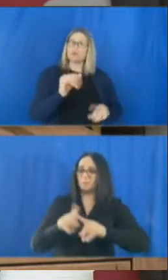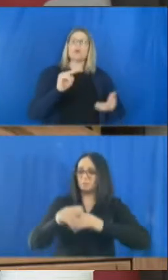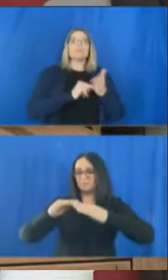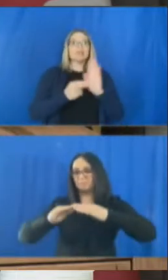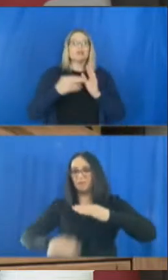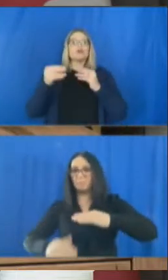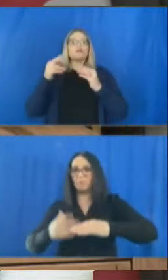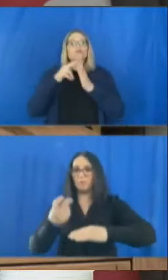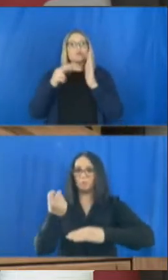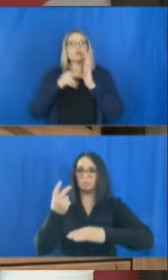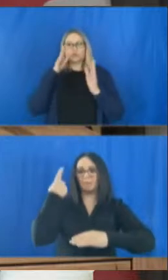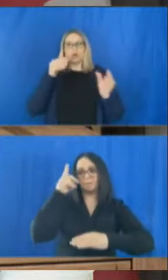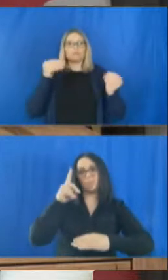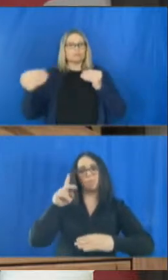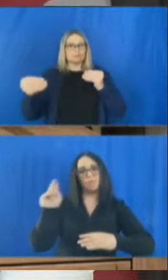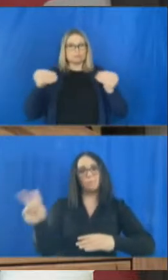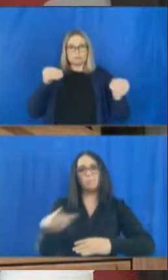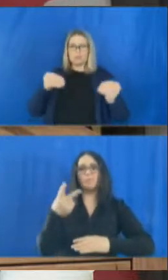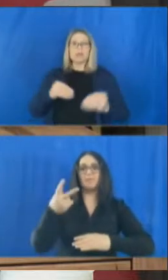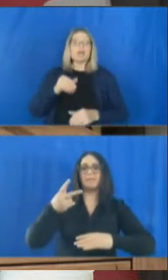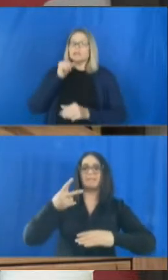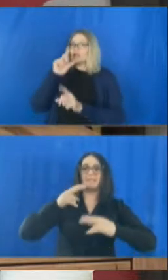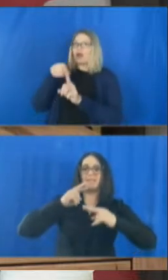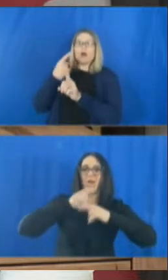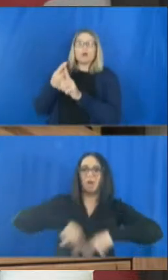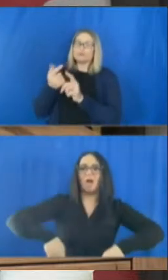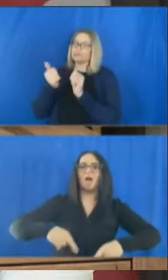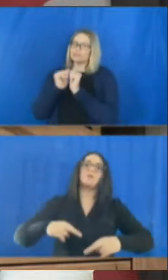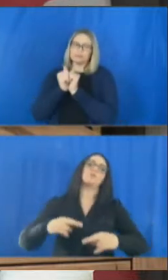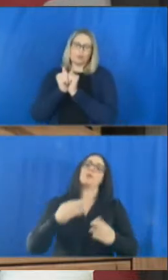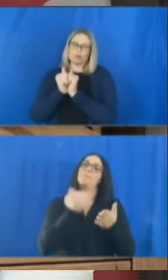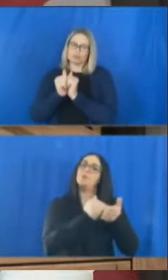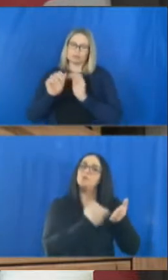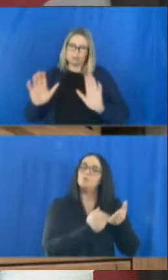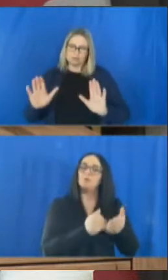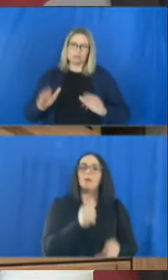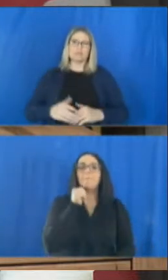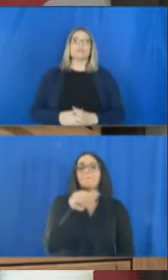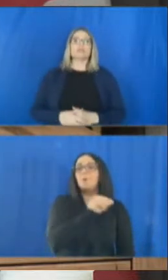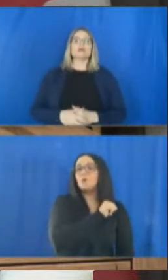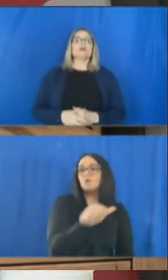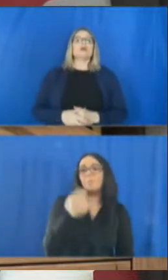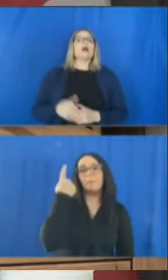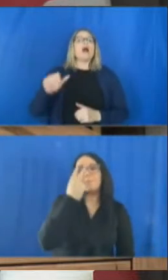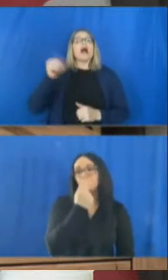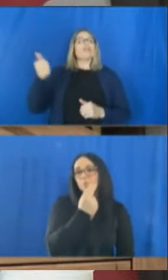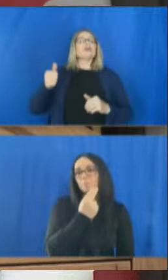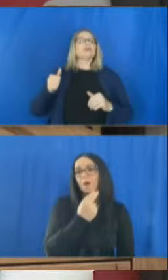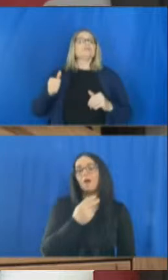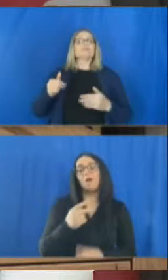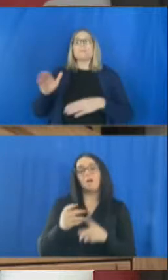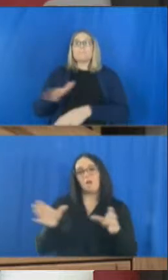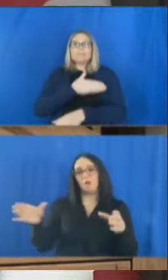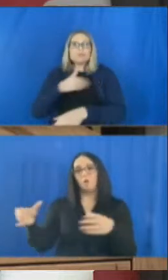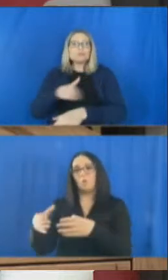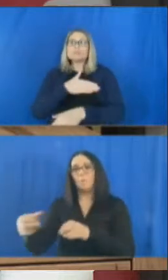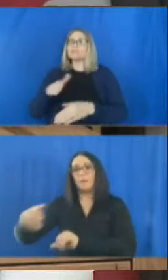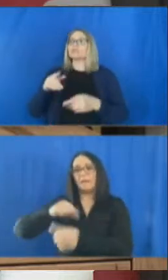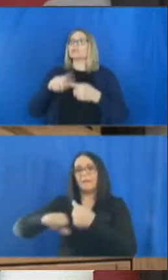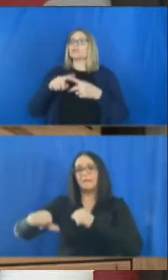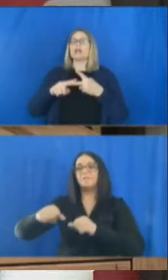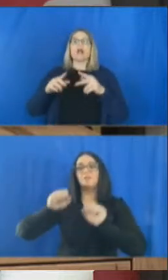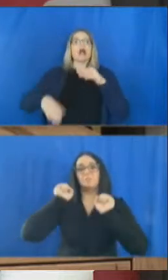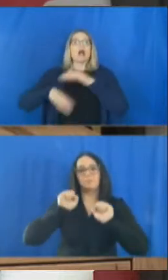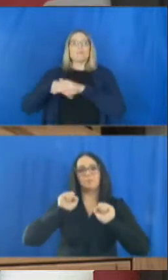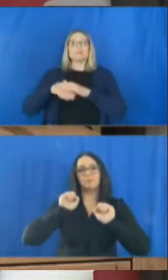consistent participants are permitted with masking and physical distancing. Concert and competitions are also permitted, but at this time only